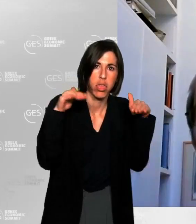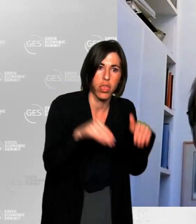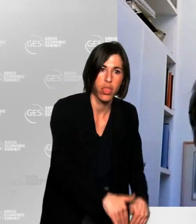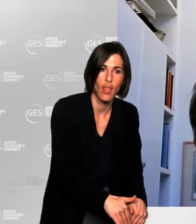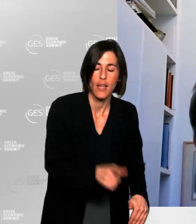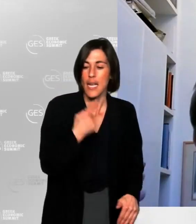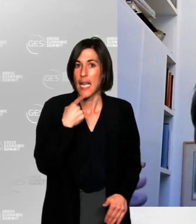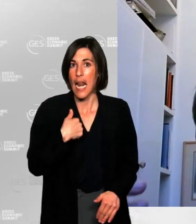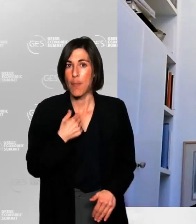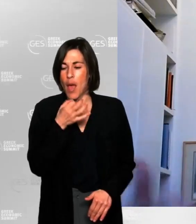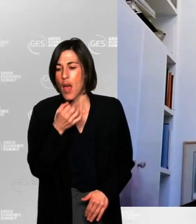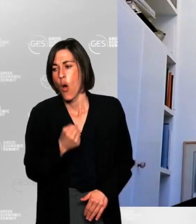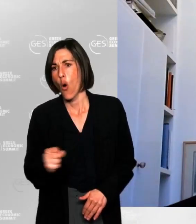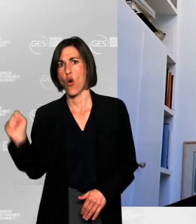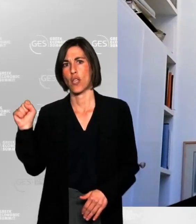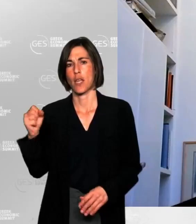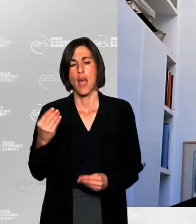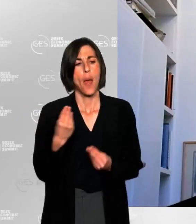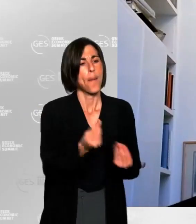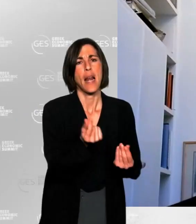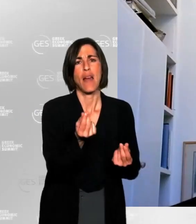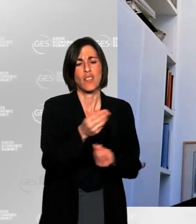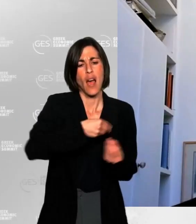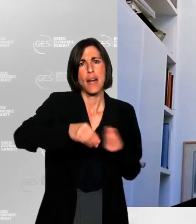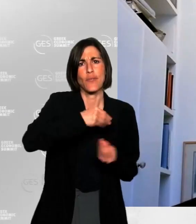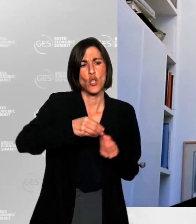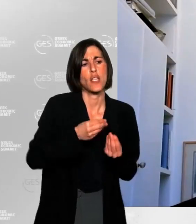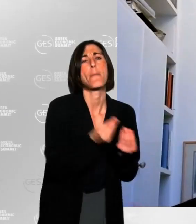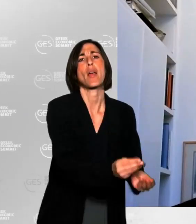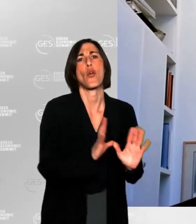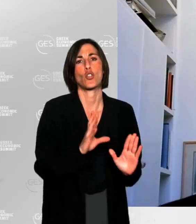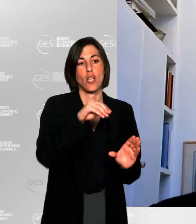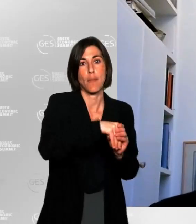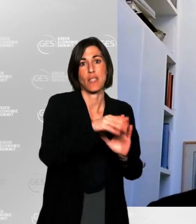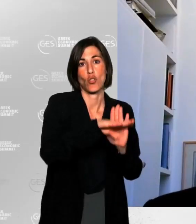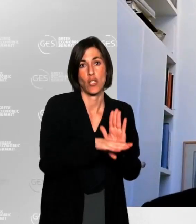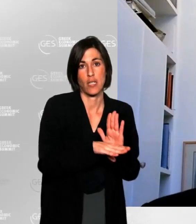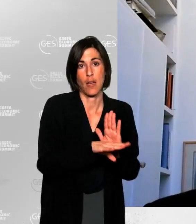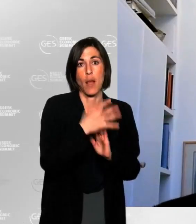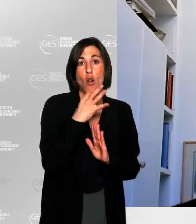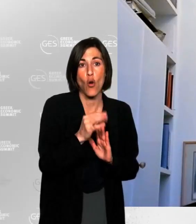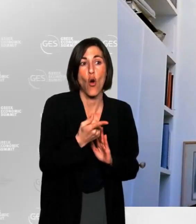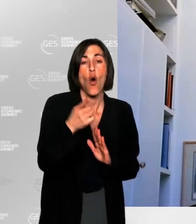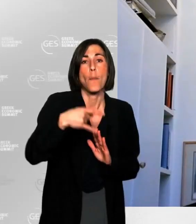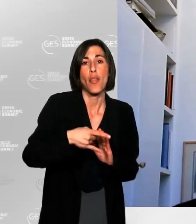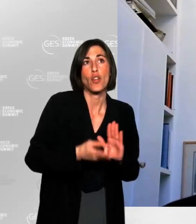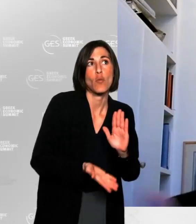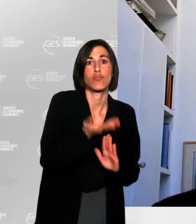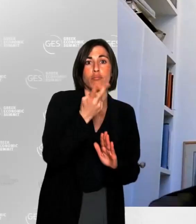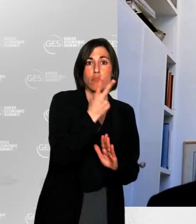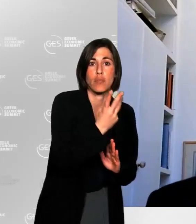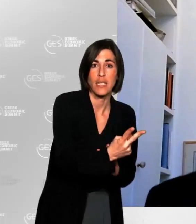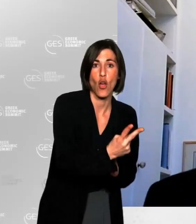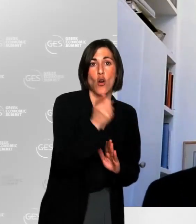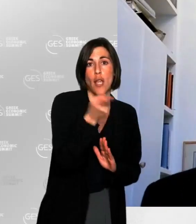allow more liquidity to come into the system because it will raise inflation above 2%. Well, so what? Make it go 4%, 5%. So at last now